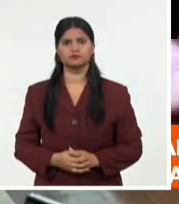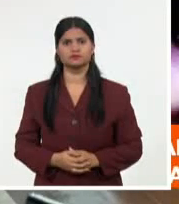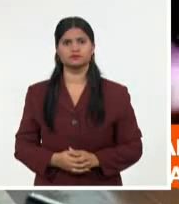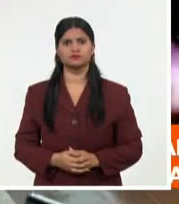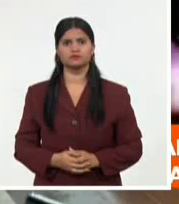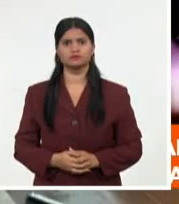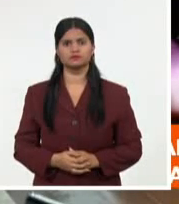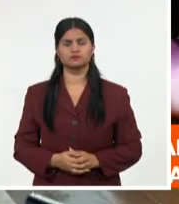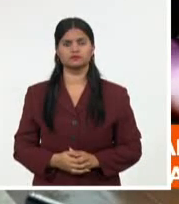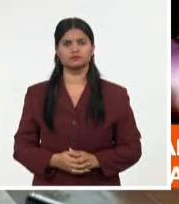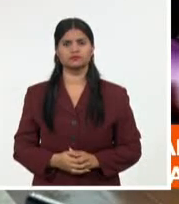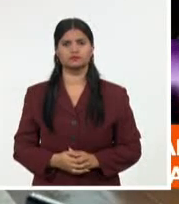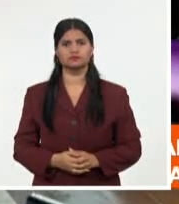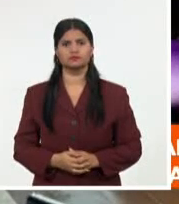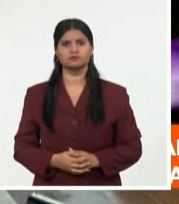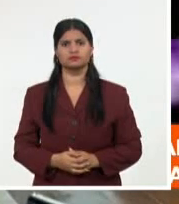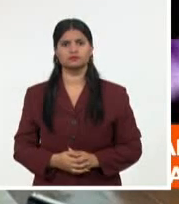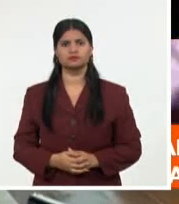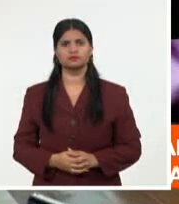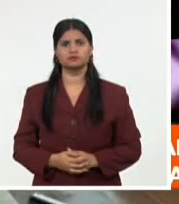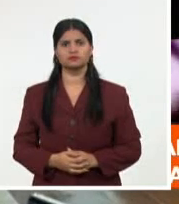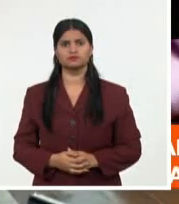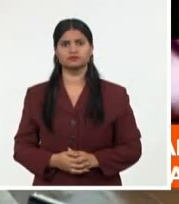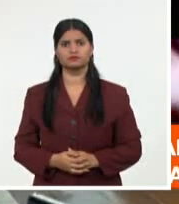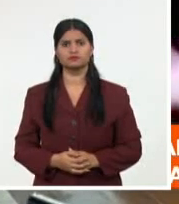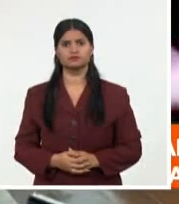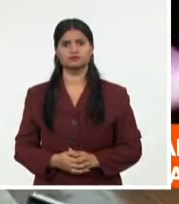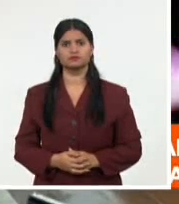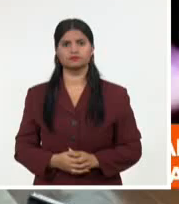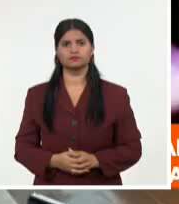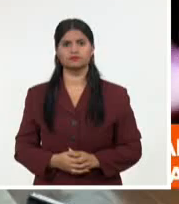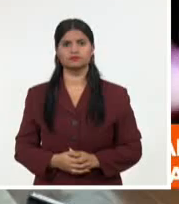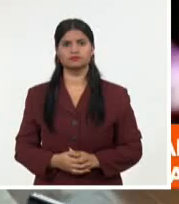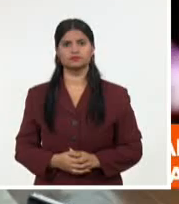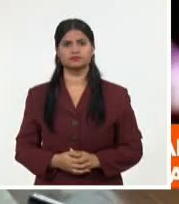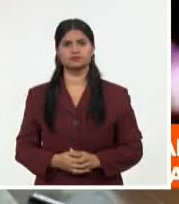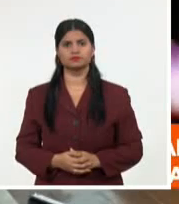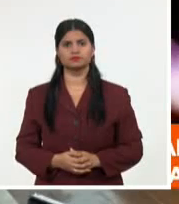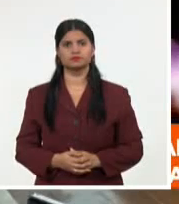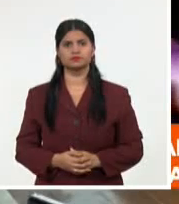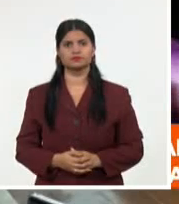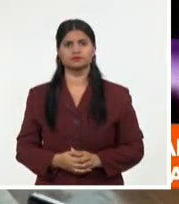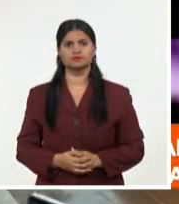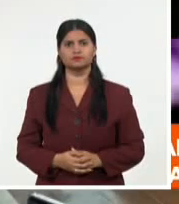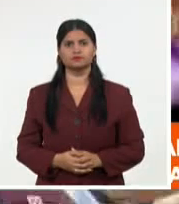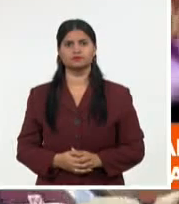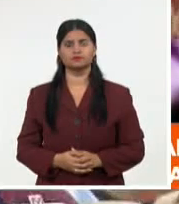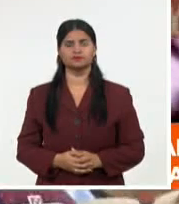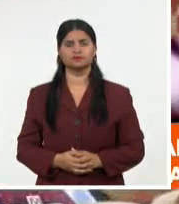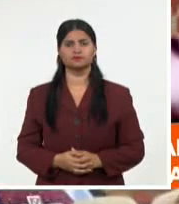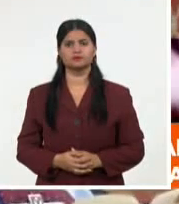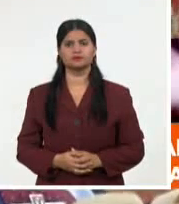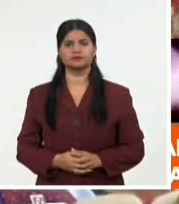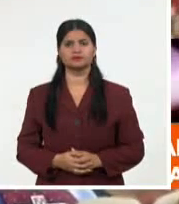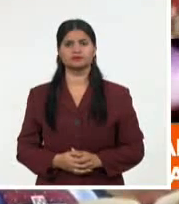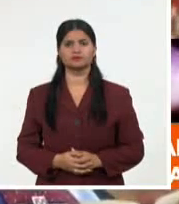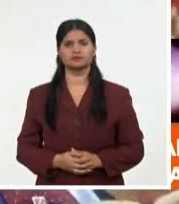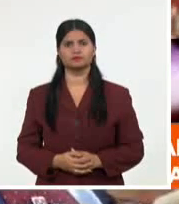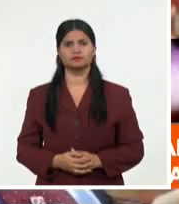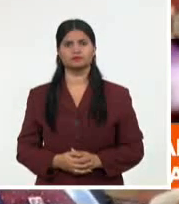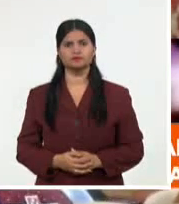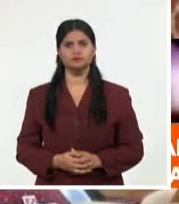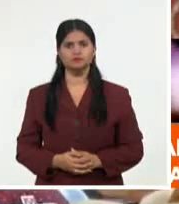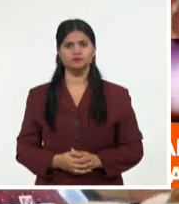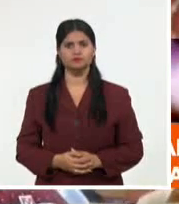we support in your just claims for historic reparations for the damages arising from colonialism